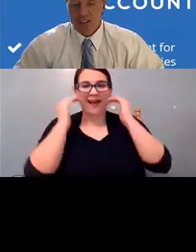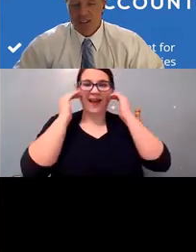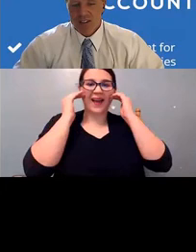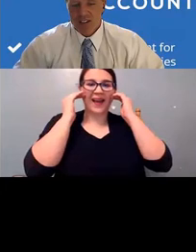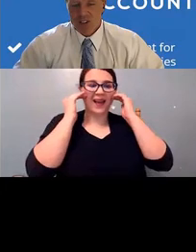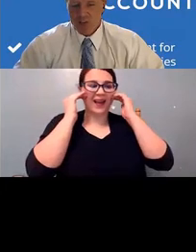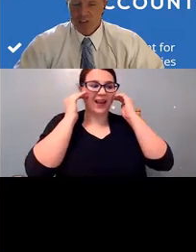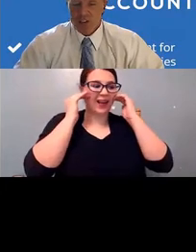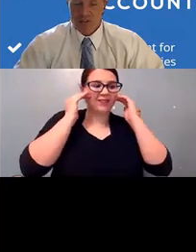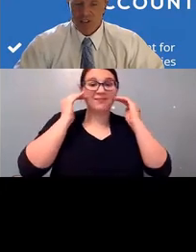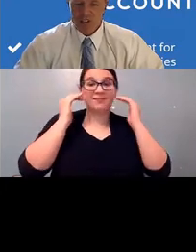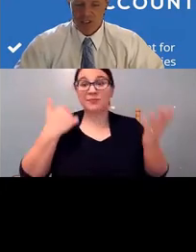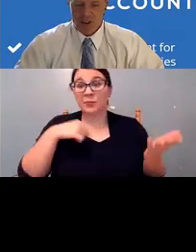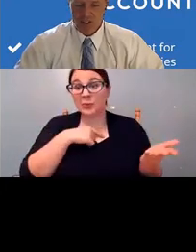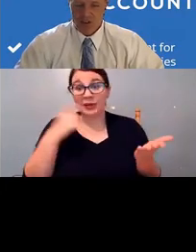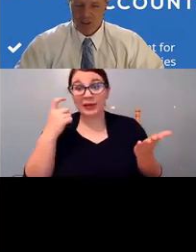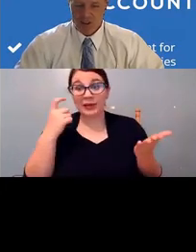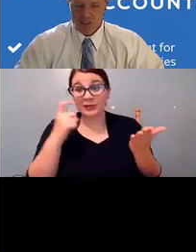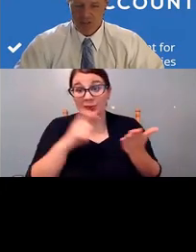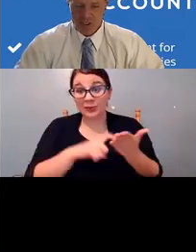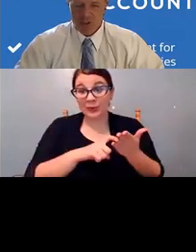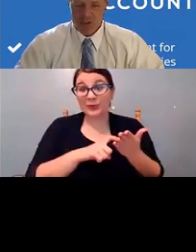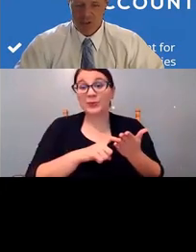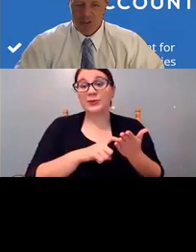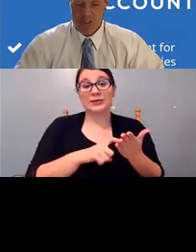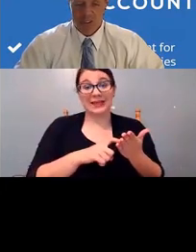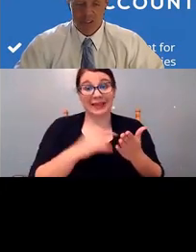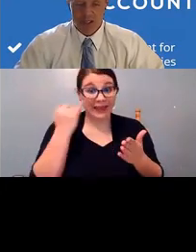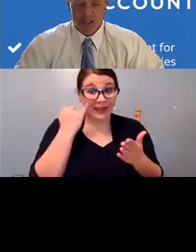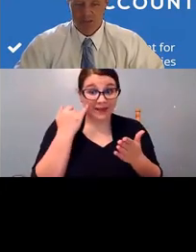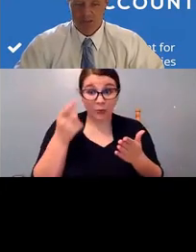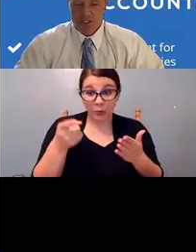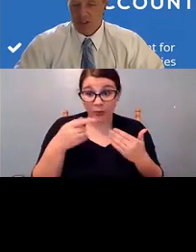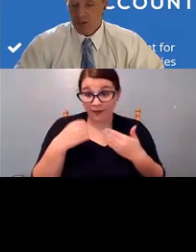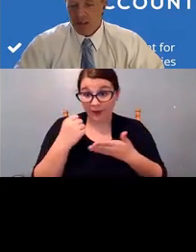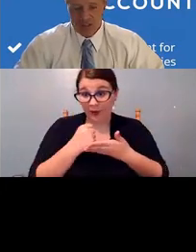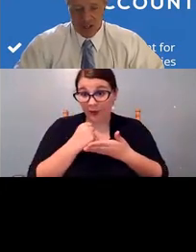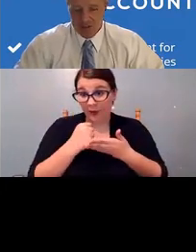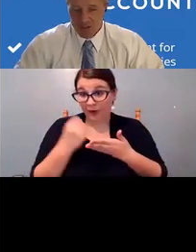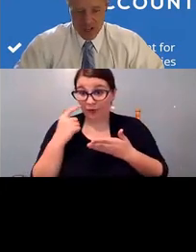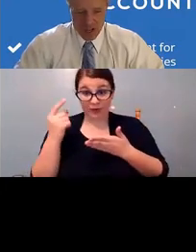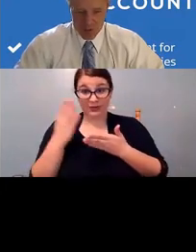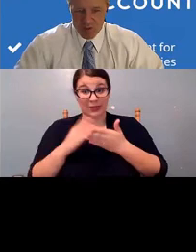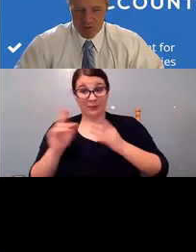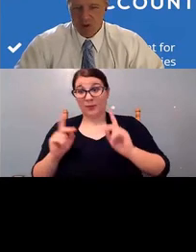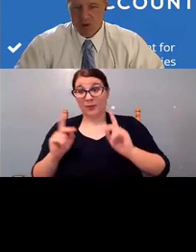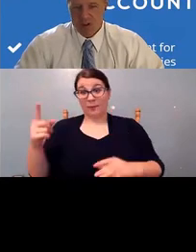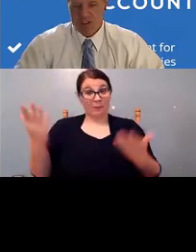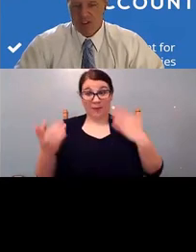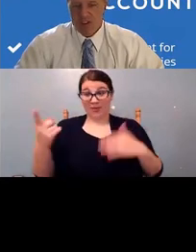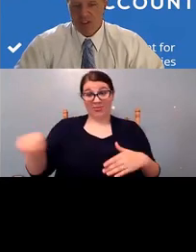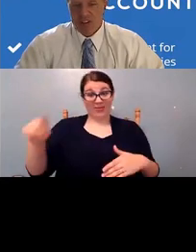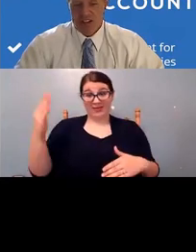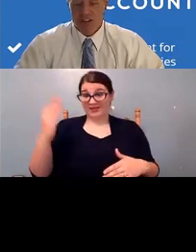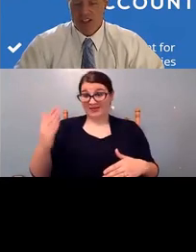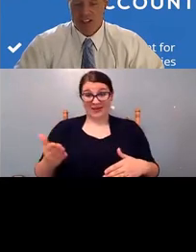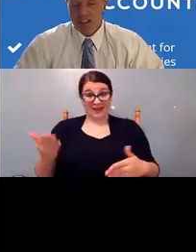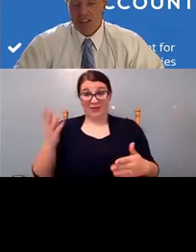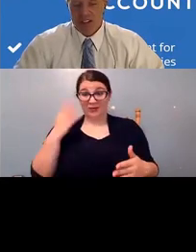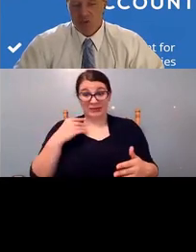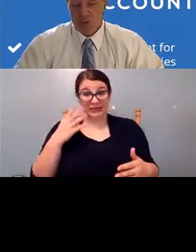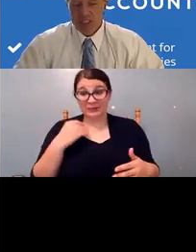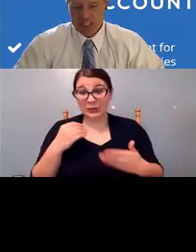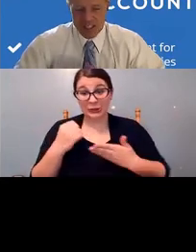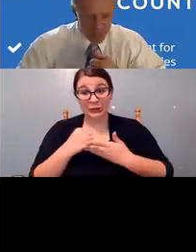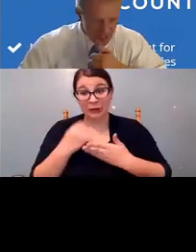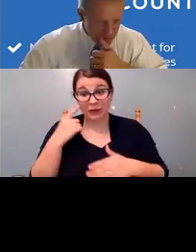find, especially if you get a card for those individuals, they may not have ever had one before. And it's kind of like